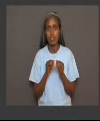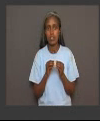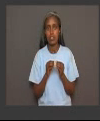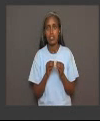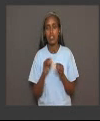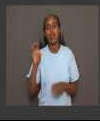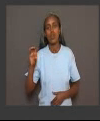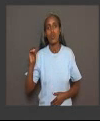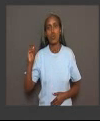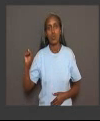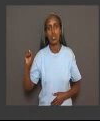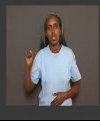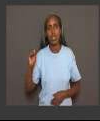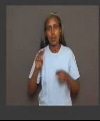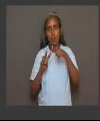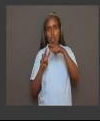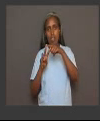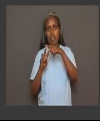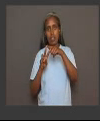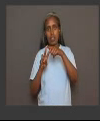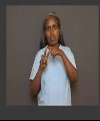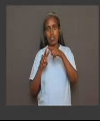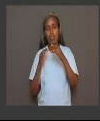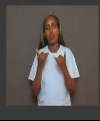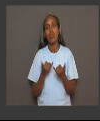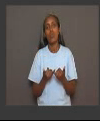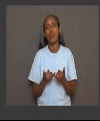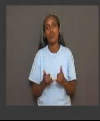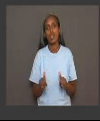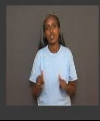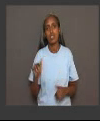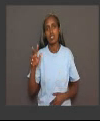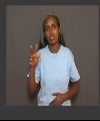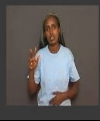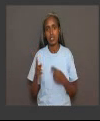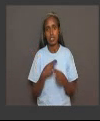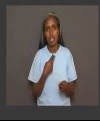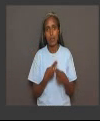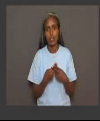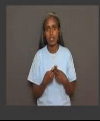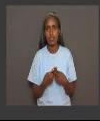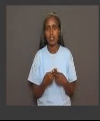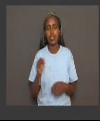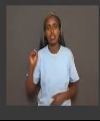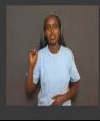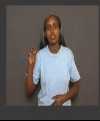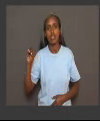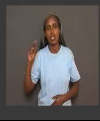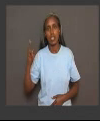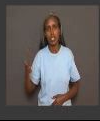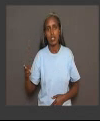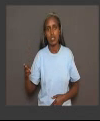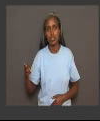plus cosine pi over 3 times